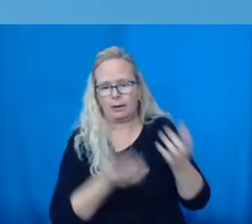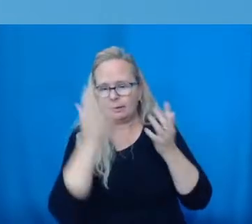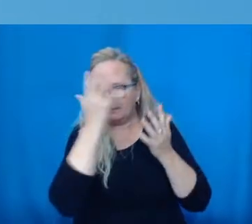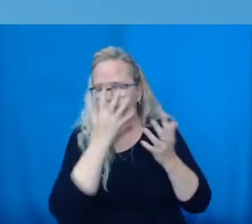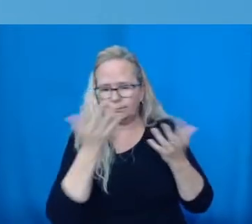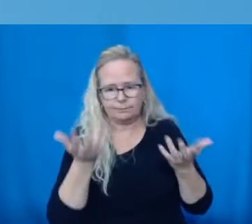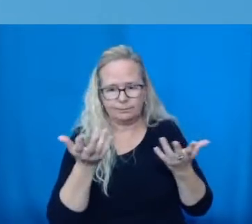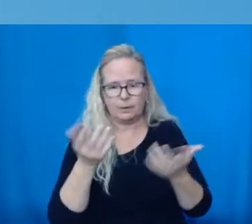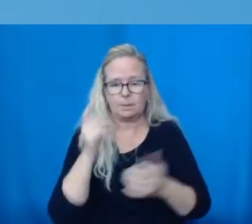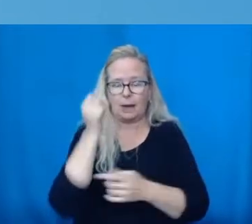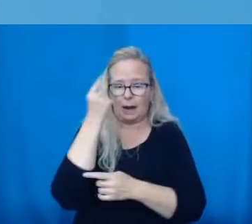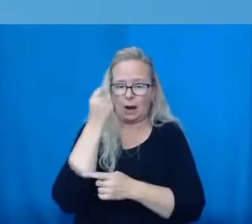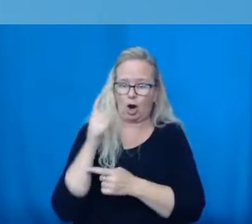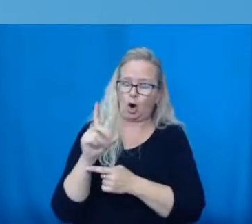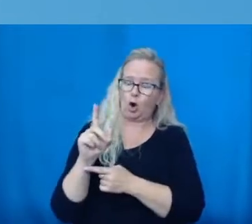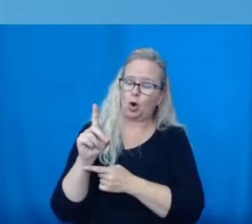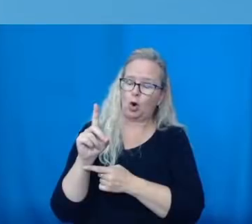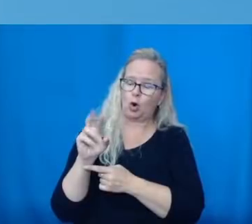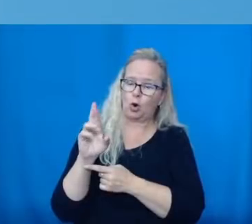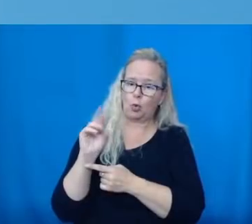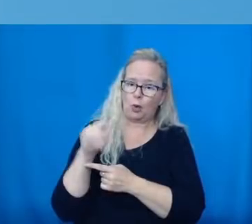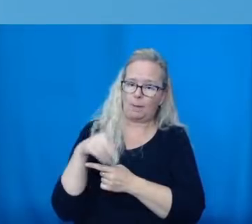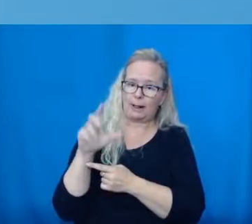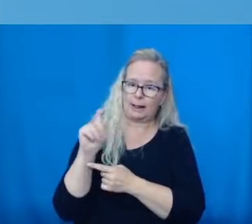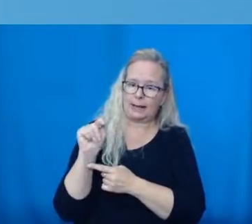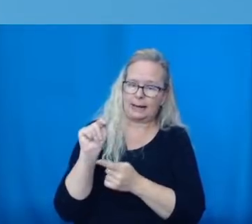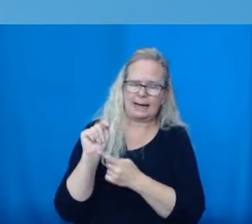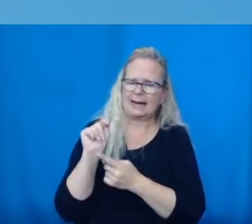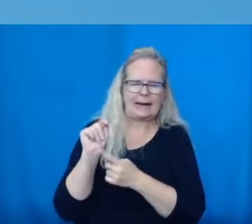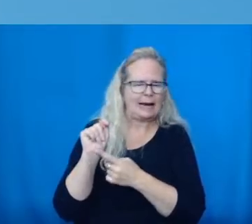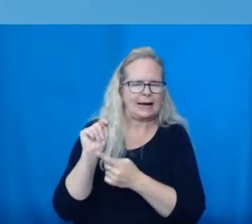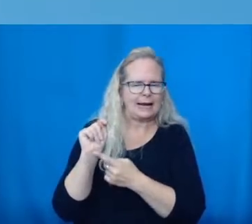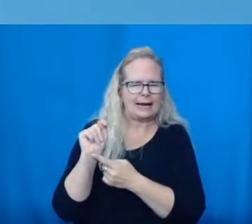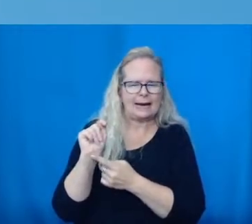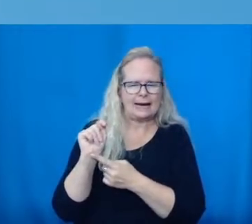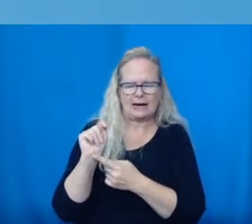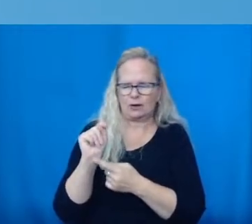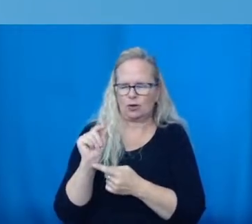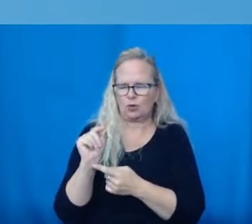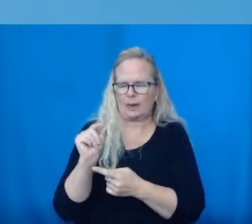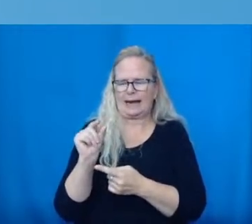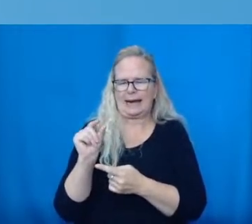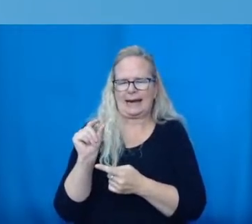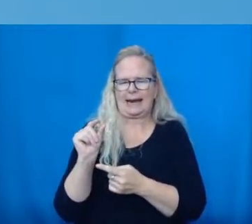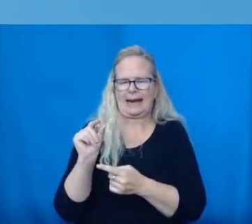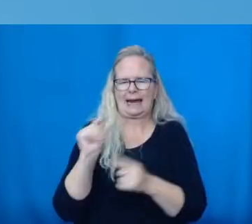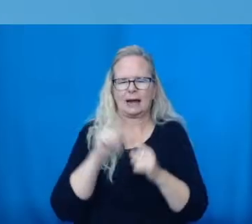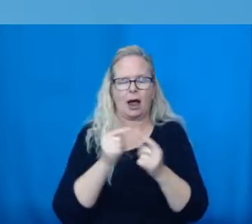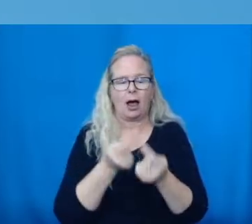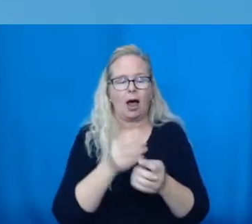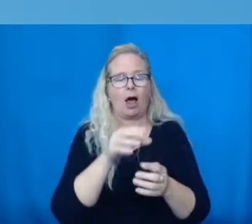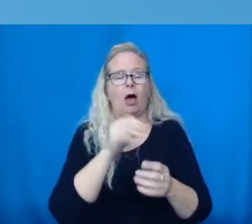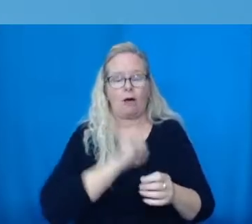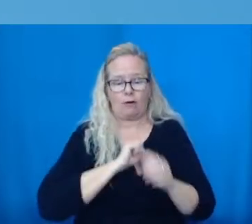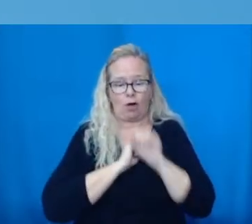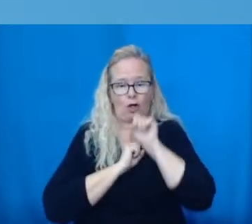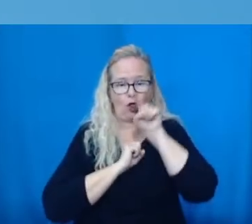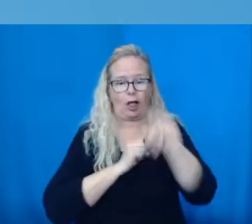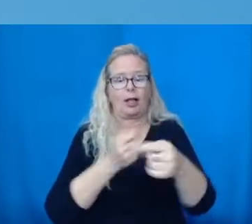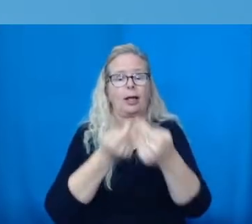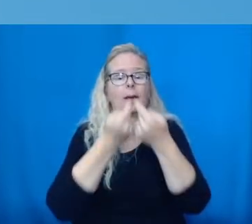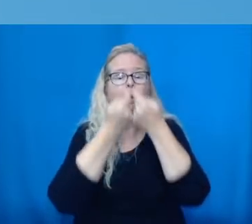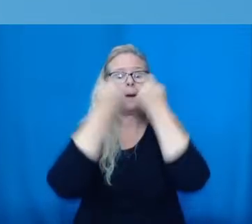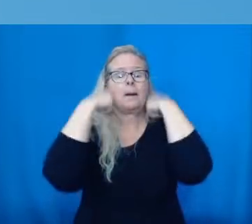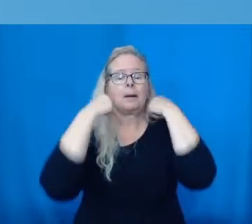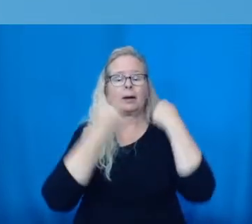to actually navigate the bends of our nostrils or the back of our mouth, and so they don't make it into our airways. So when we're talking about droplets, we don't